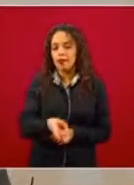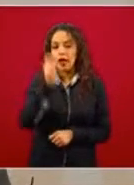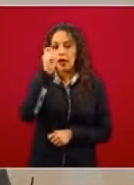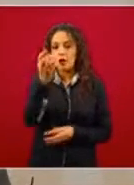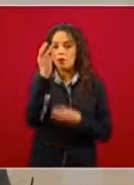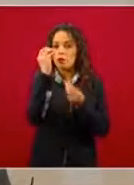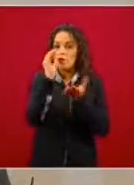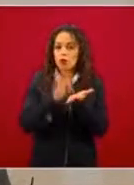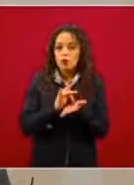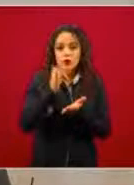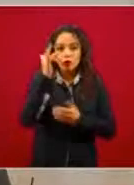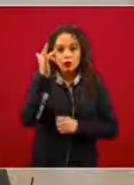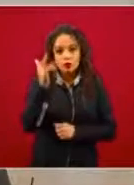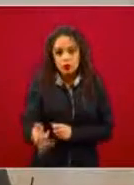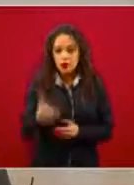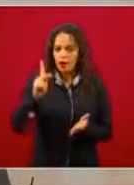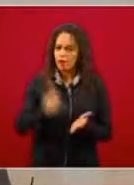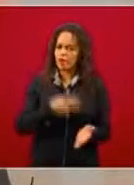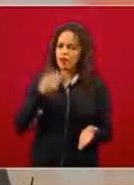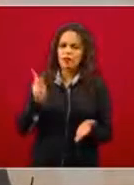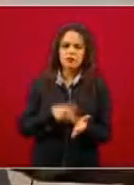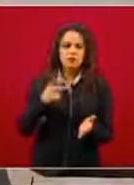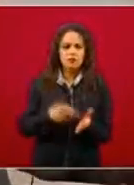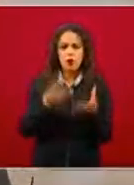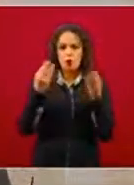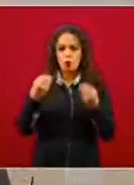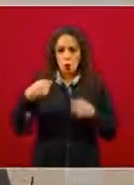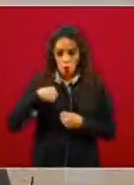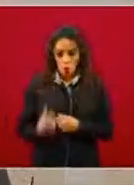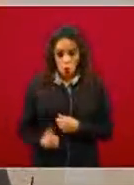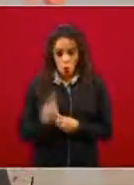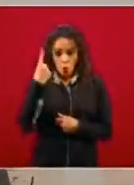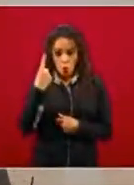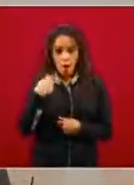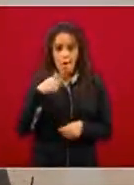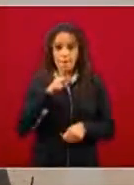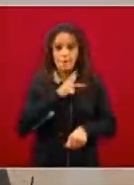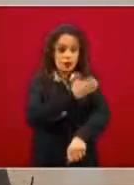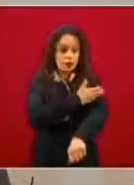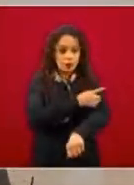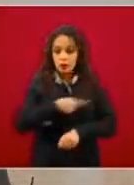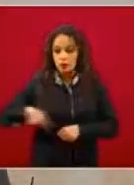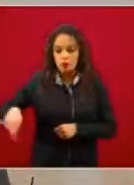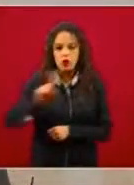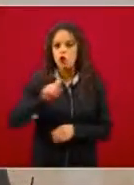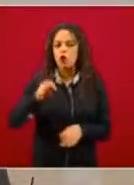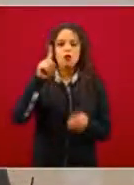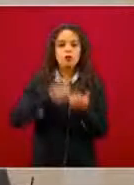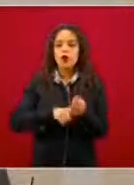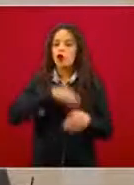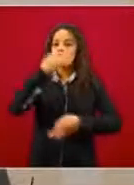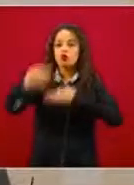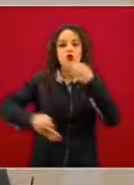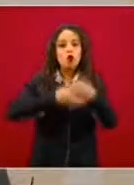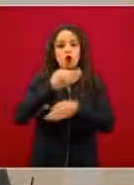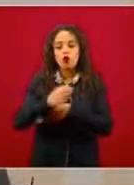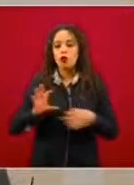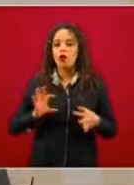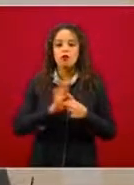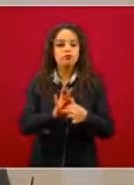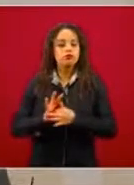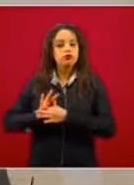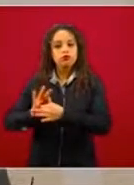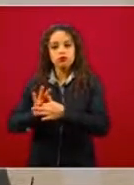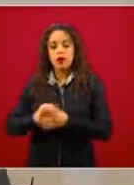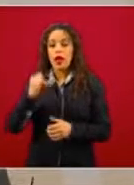I do not want to let this go by. And I do want to thank you, not at a personal level, not for my